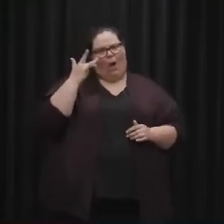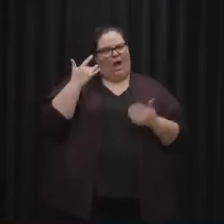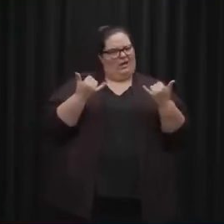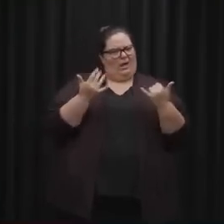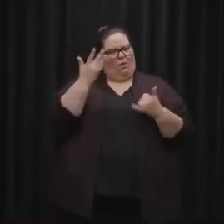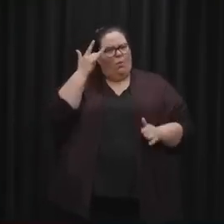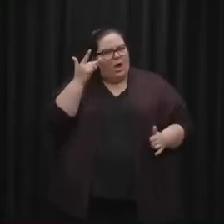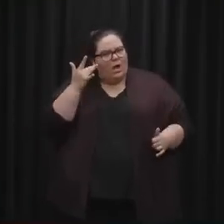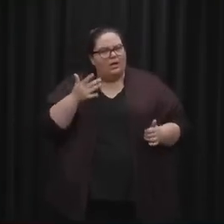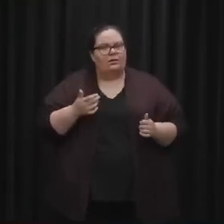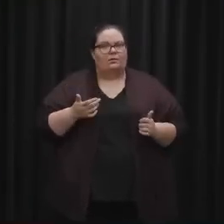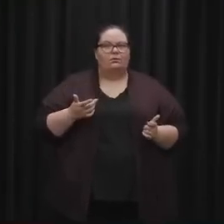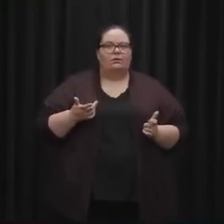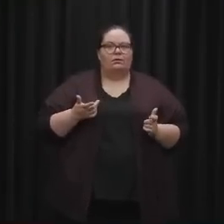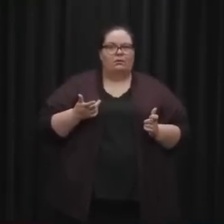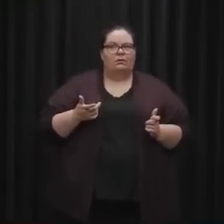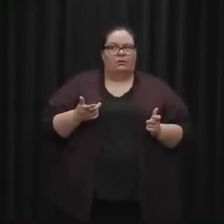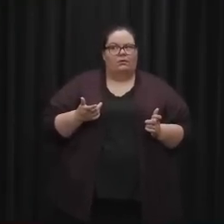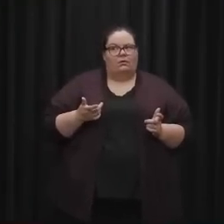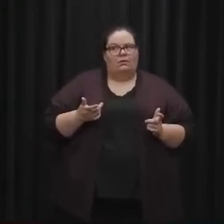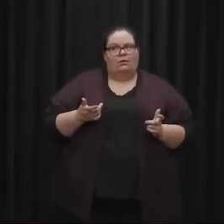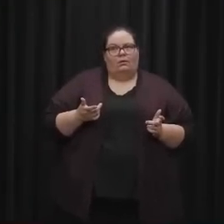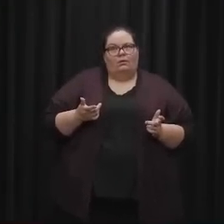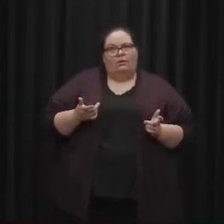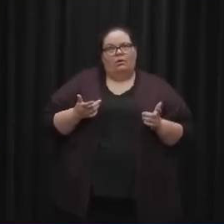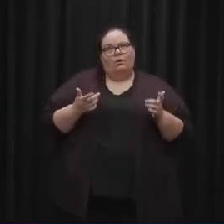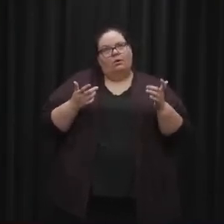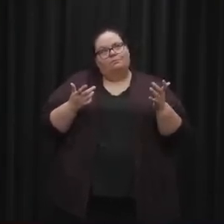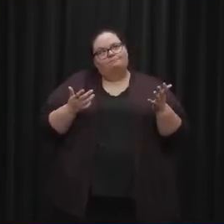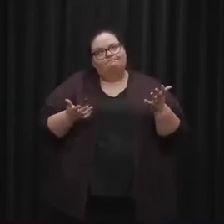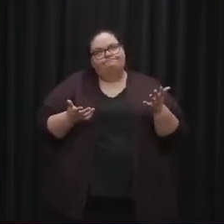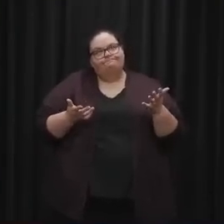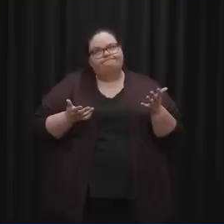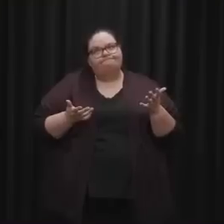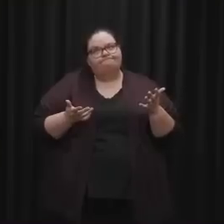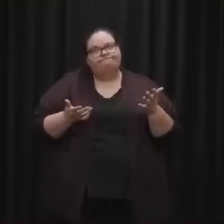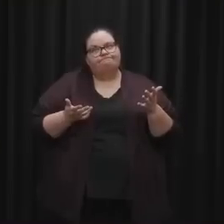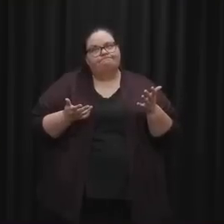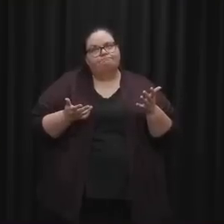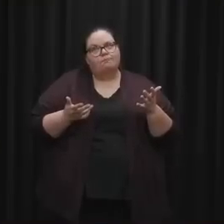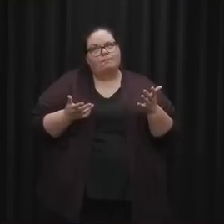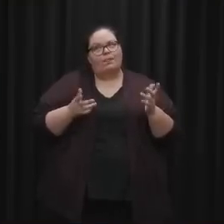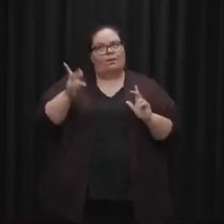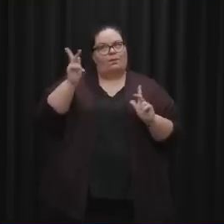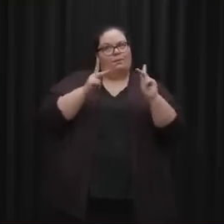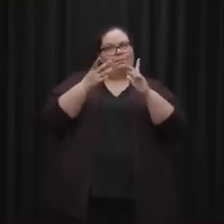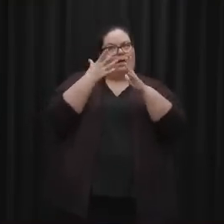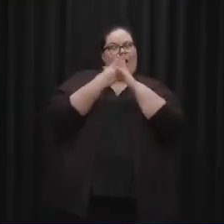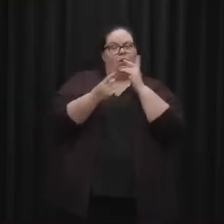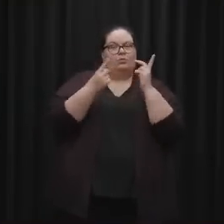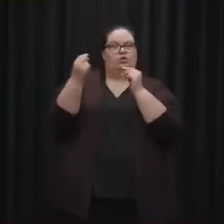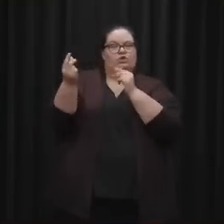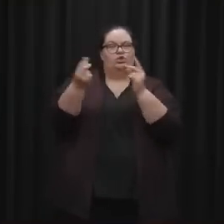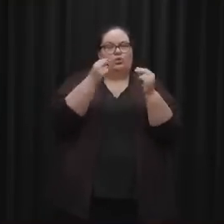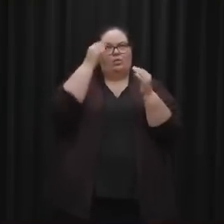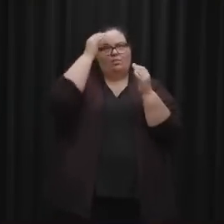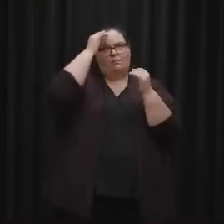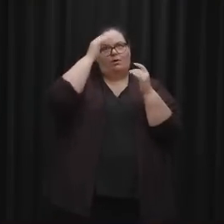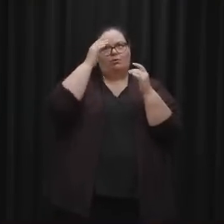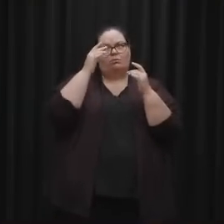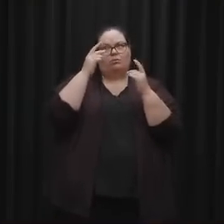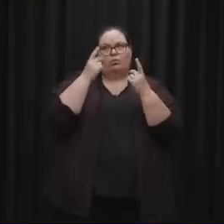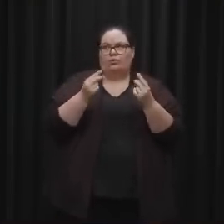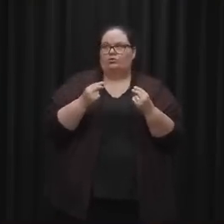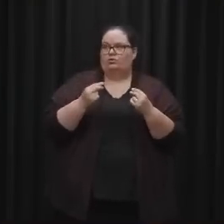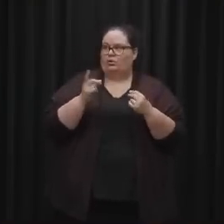simply, we're allowing people to think more, more about when they're out in a public space, what they're wearing, and taking a